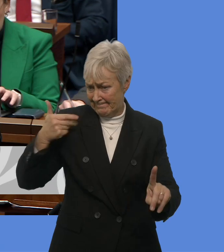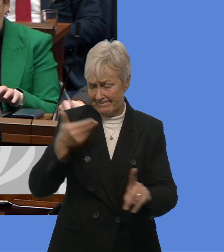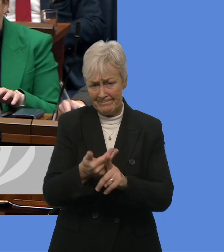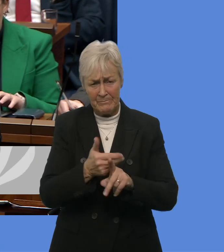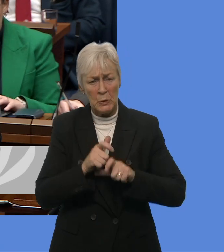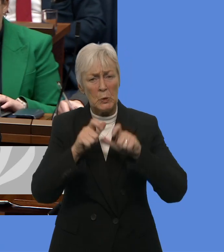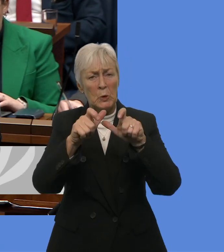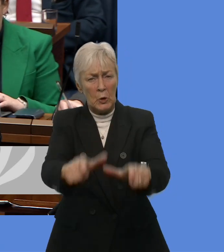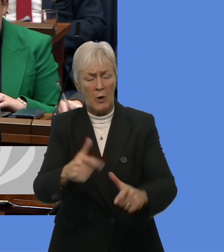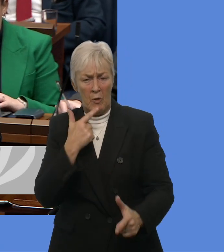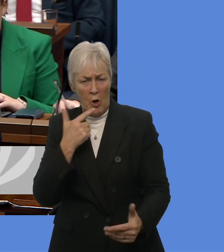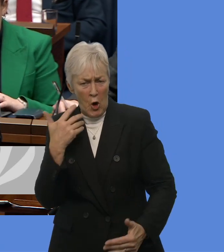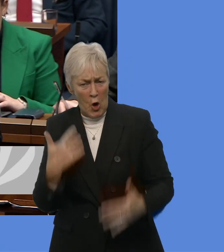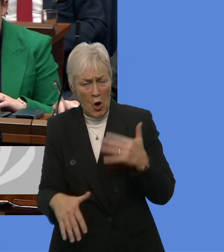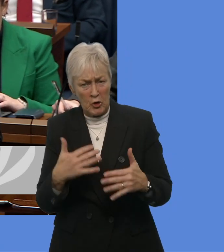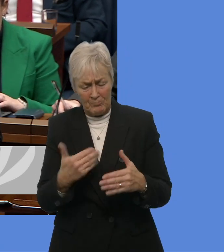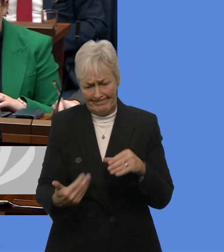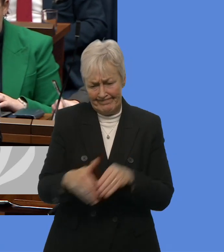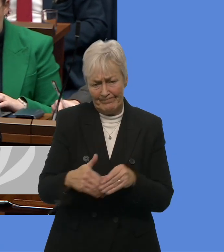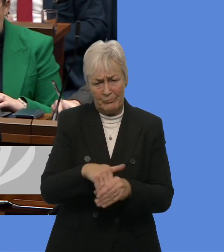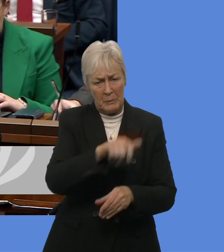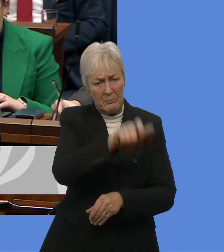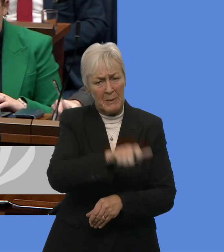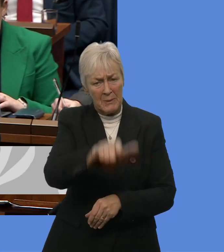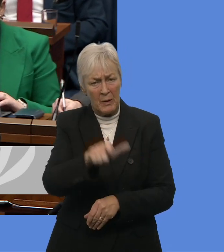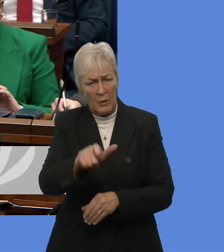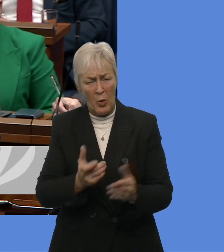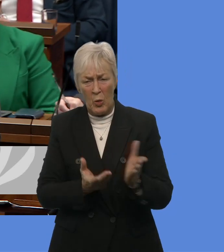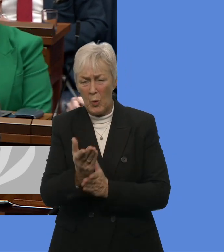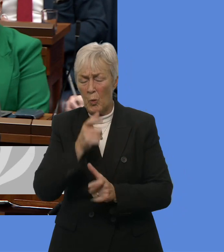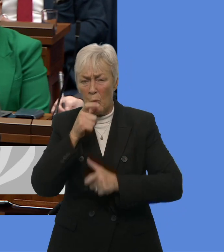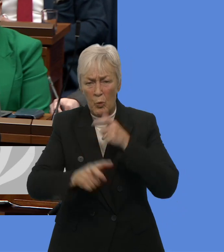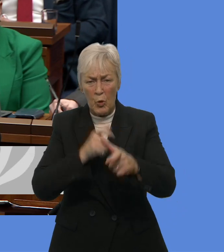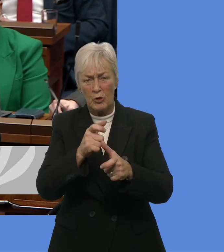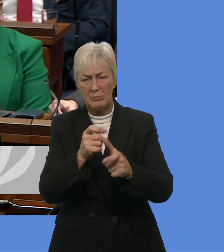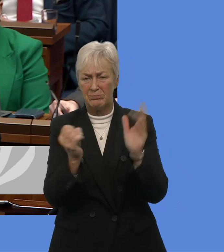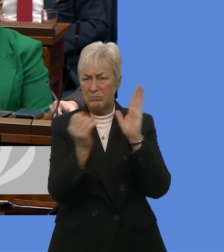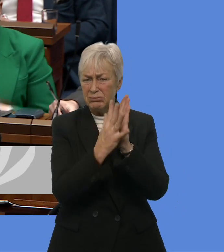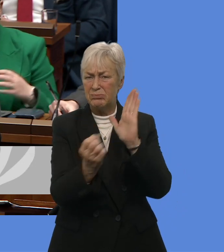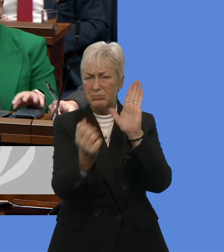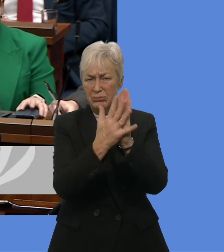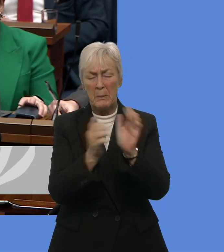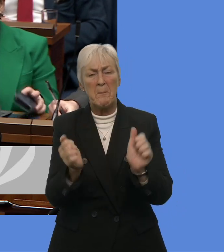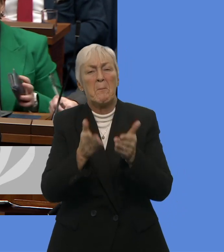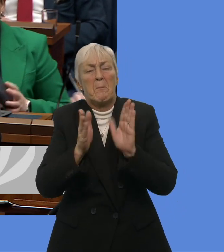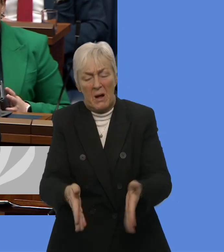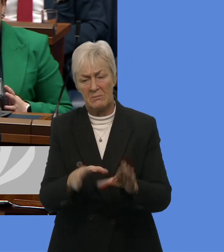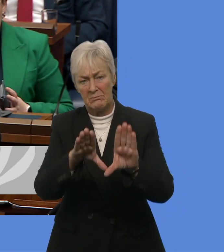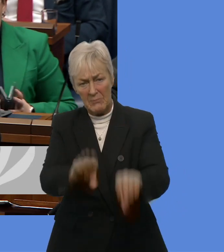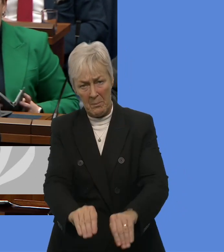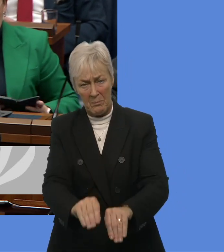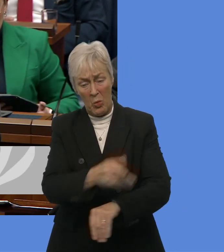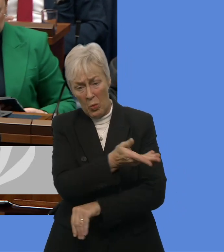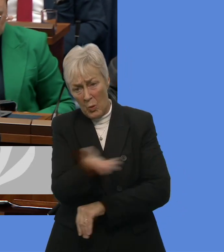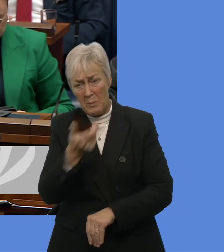hurt being brought upon victims and survivors by words and actions. That should stop. It must stop. Victims and